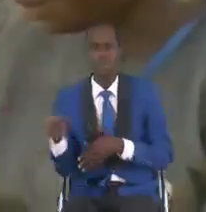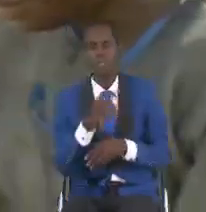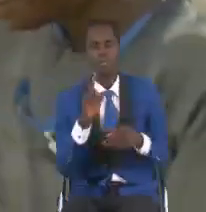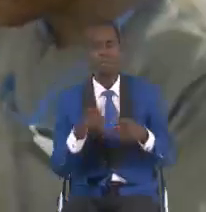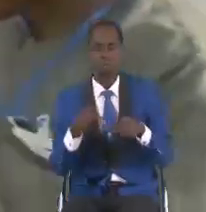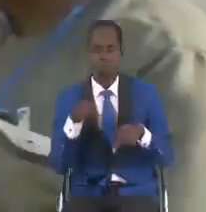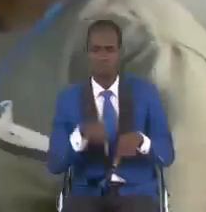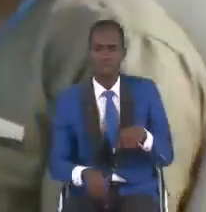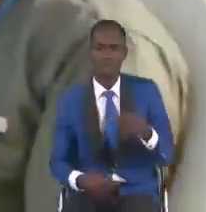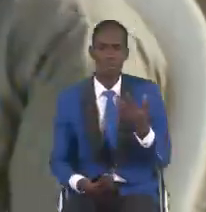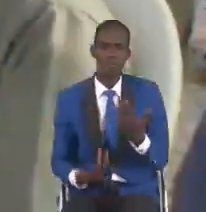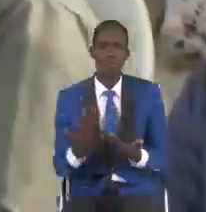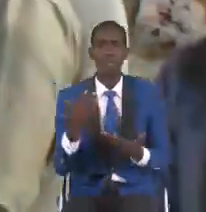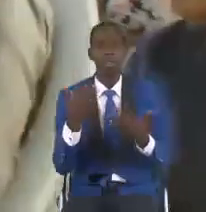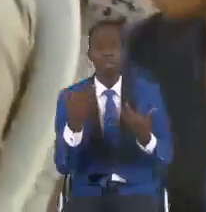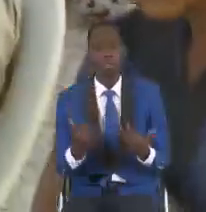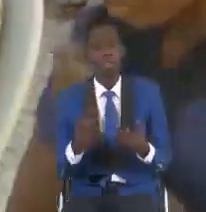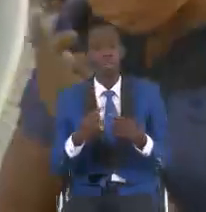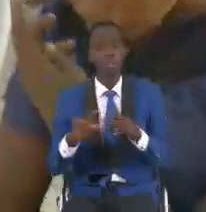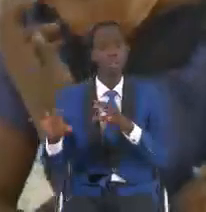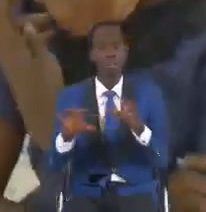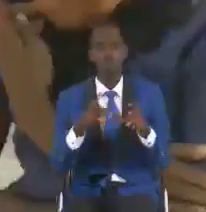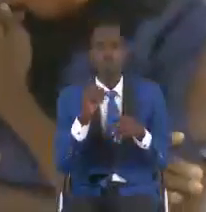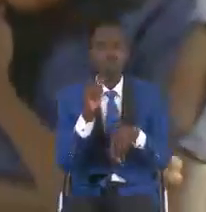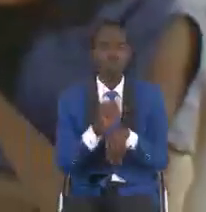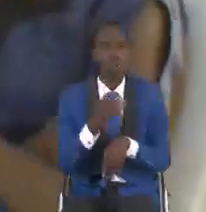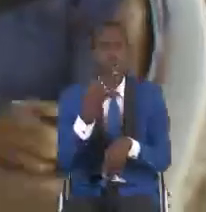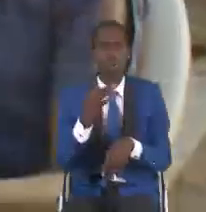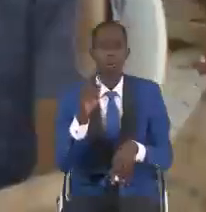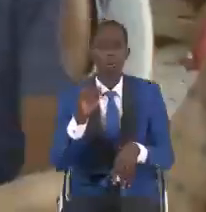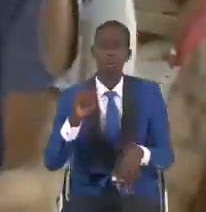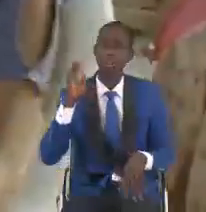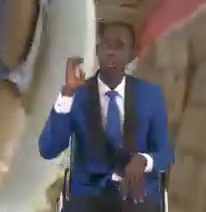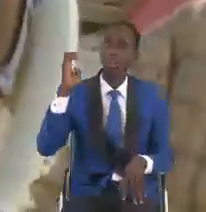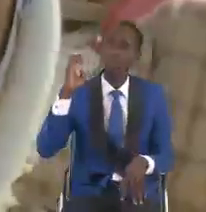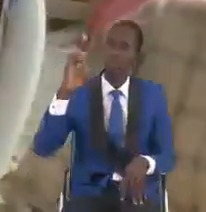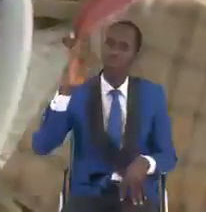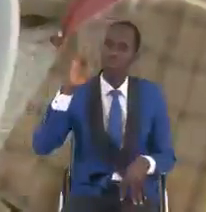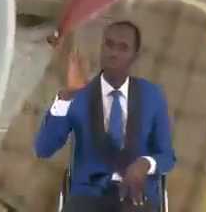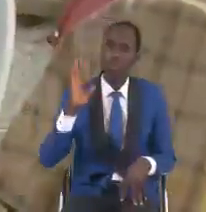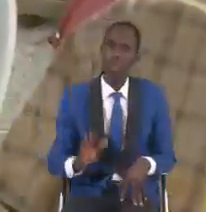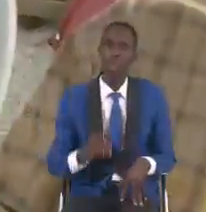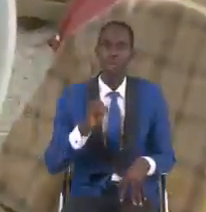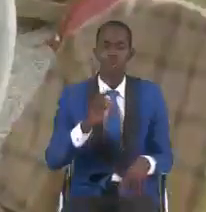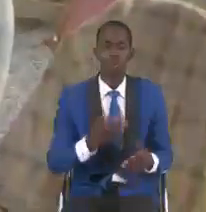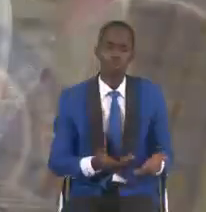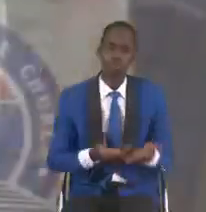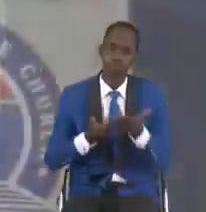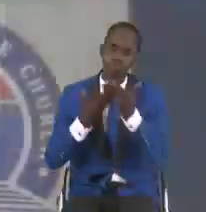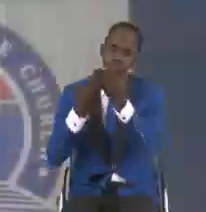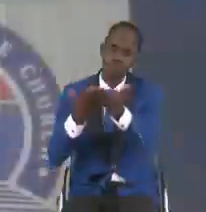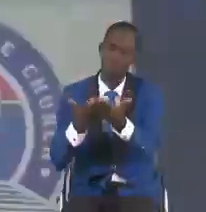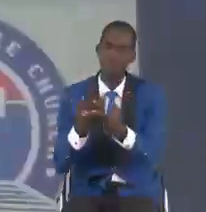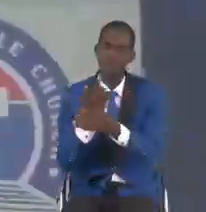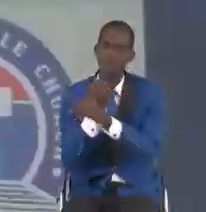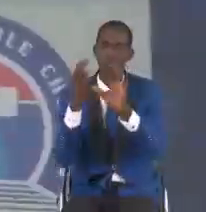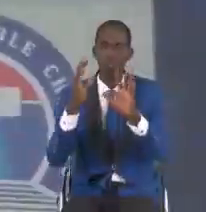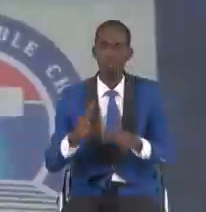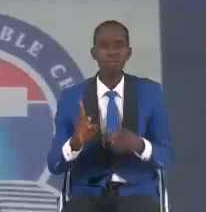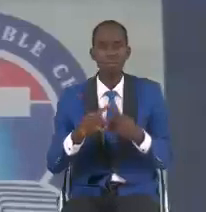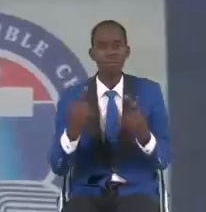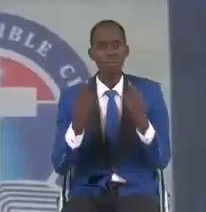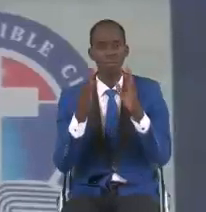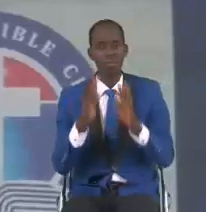so to do the work of an evangelist, you present the Savior to the sinner, and you tell